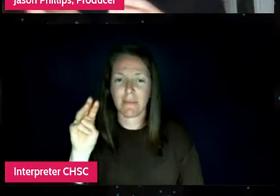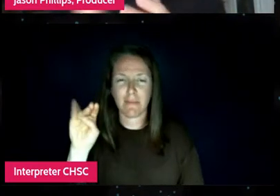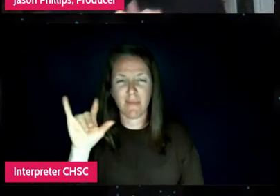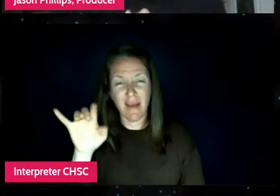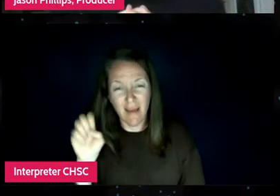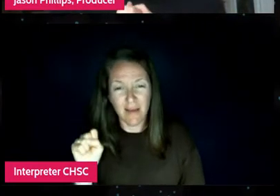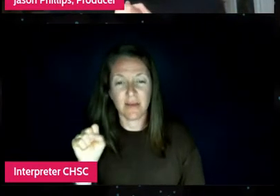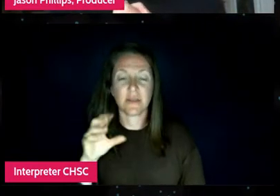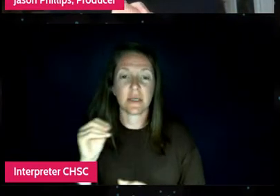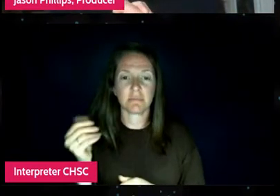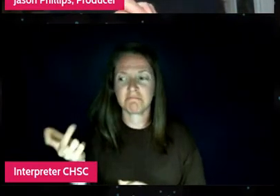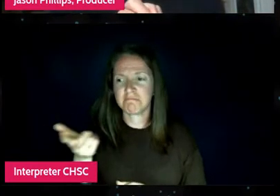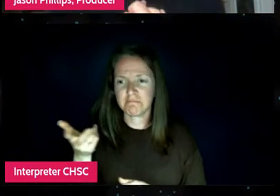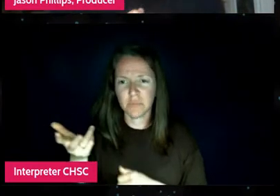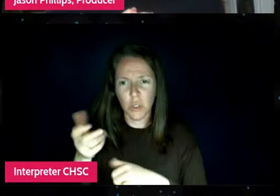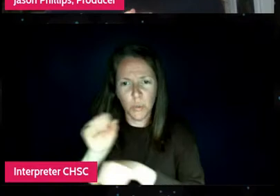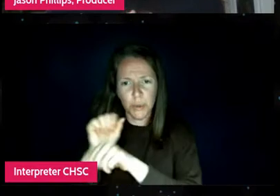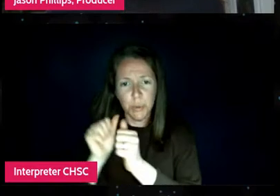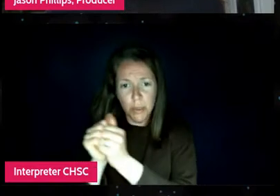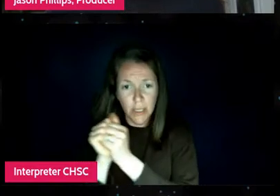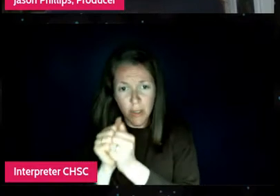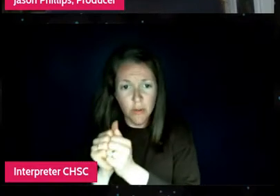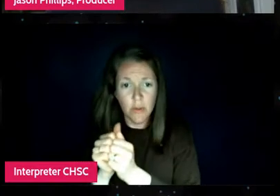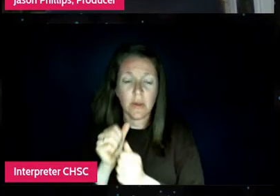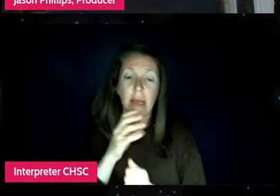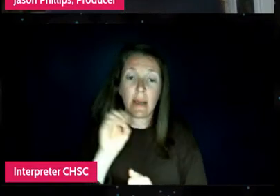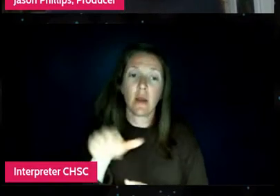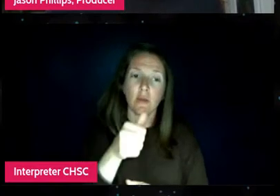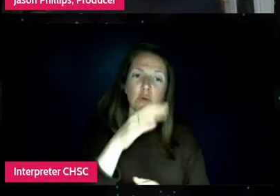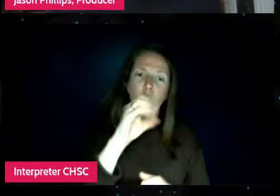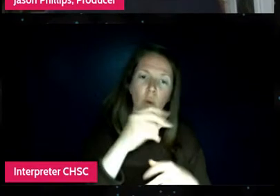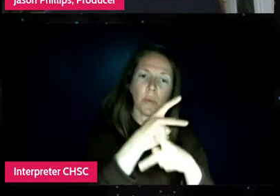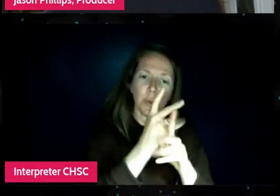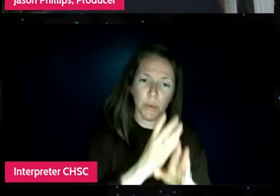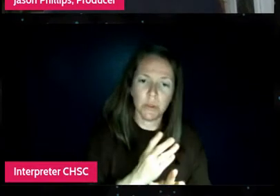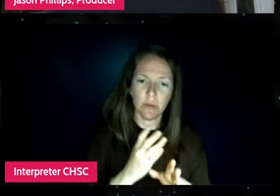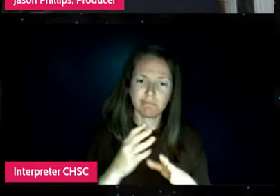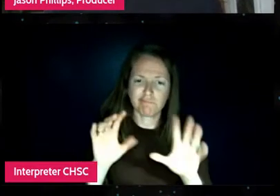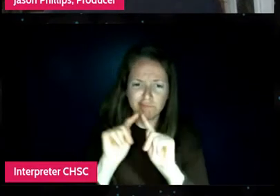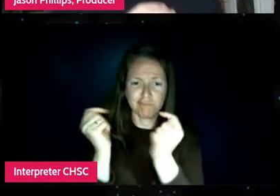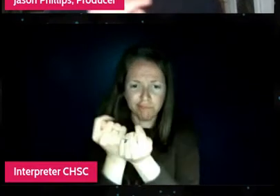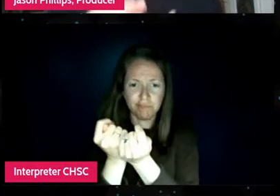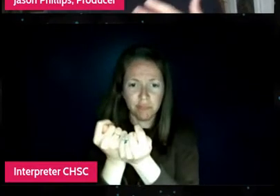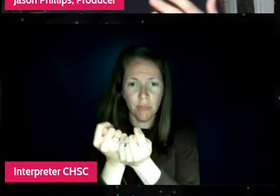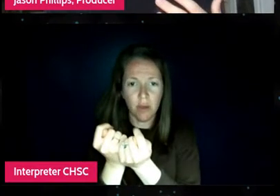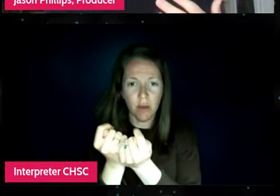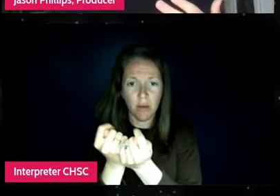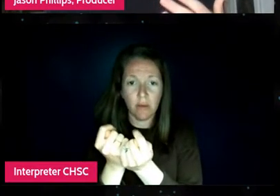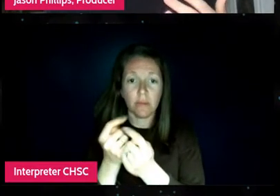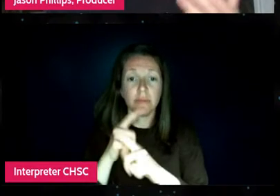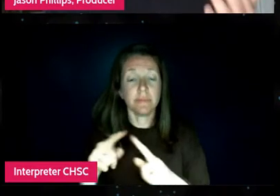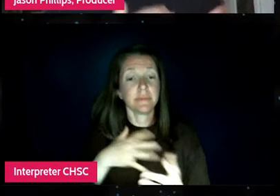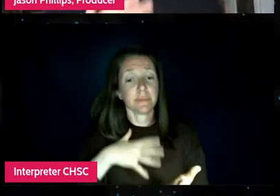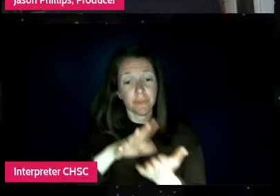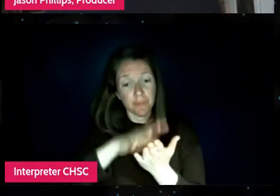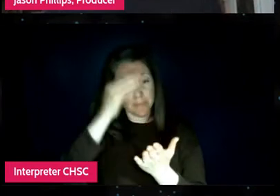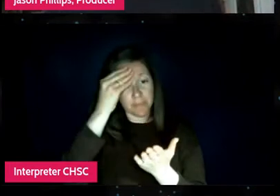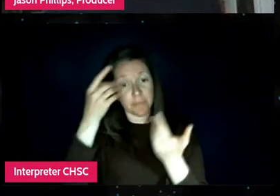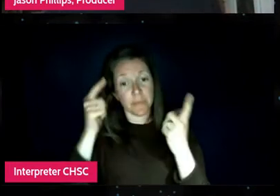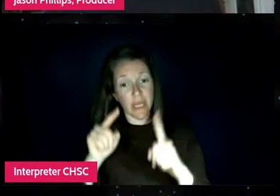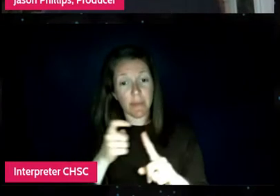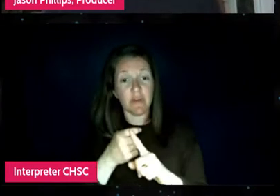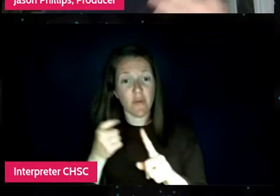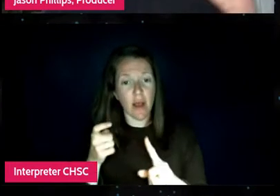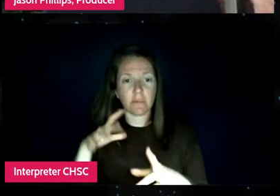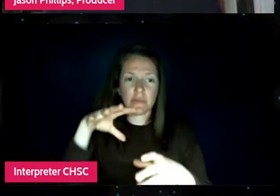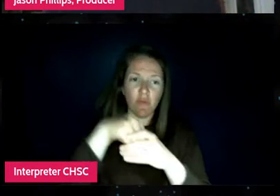also Reef Olberg, who was our unit production manager and our co-producer. And so my learning kind of came from being on set a lot in